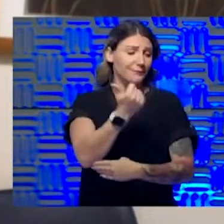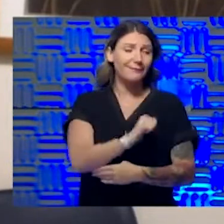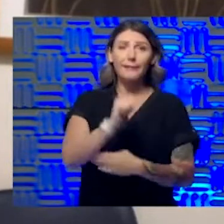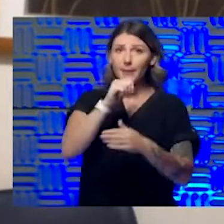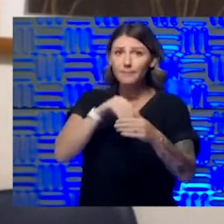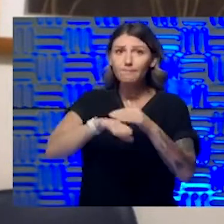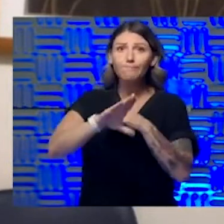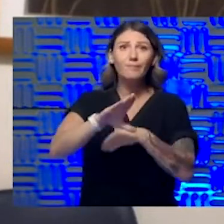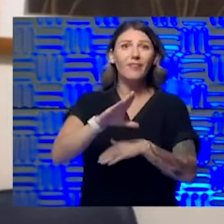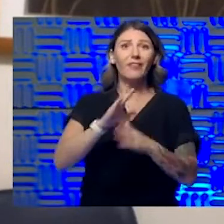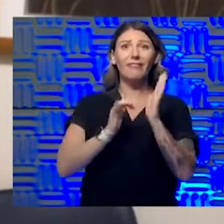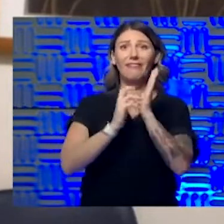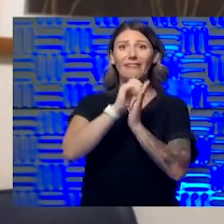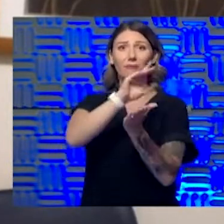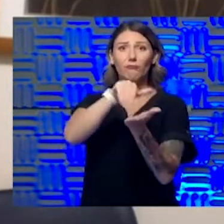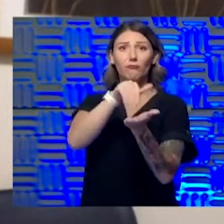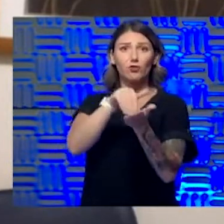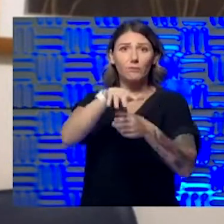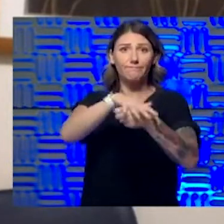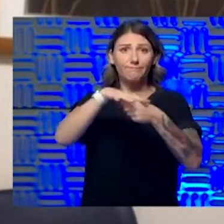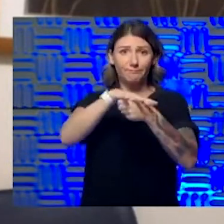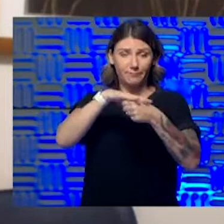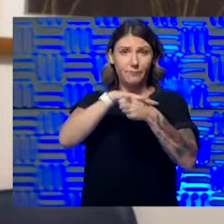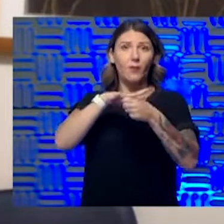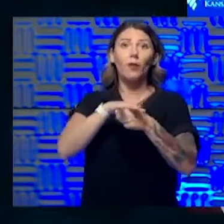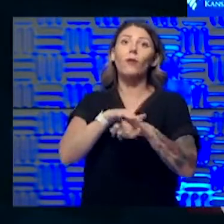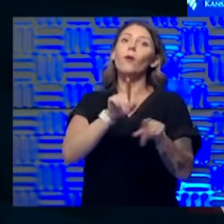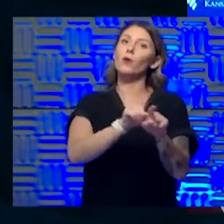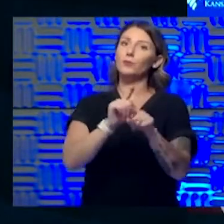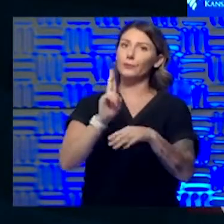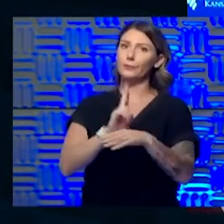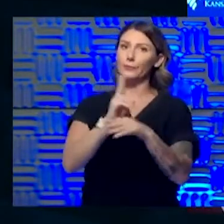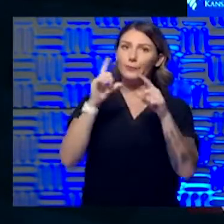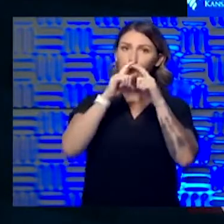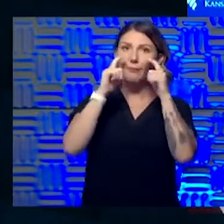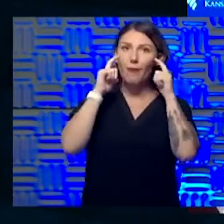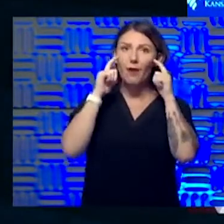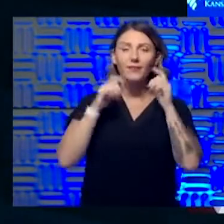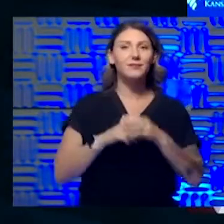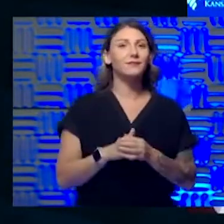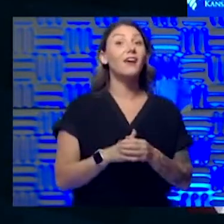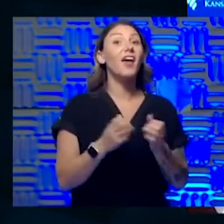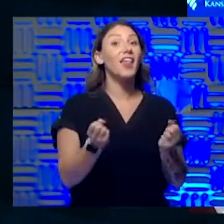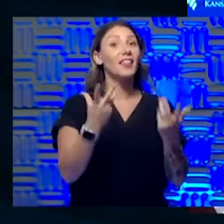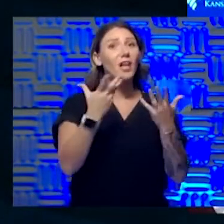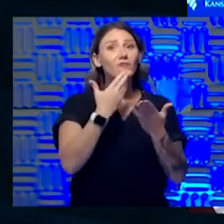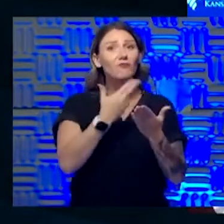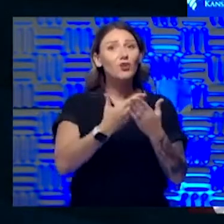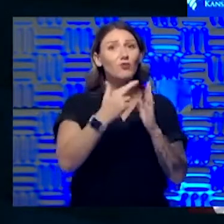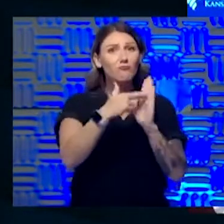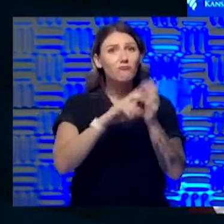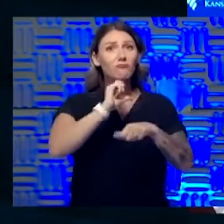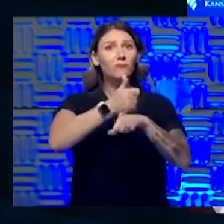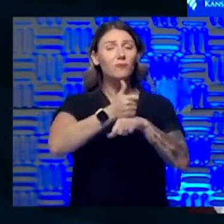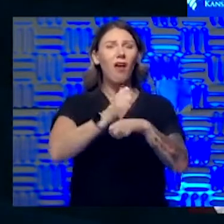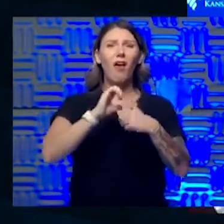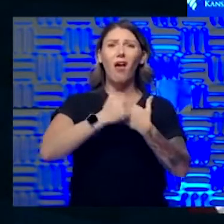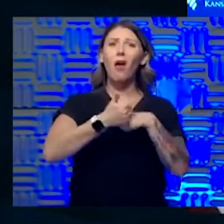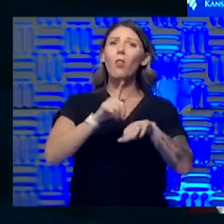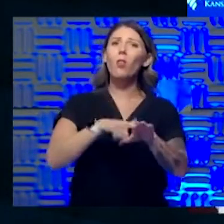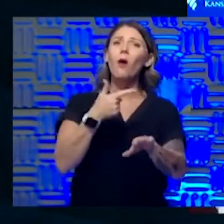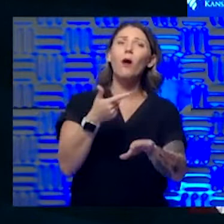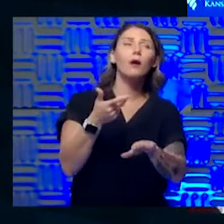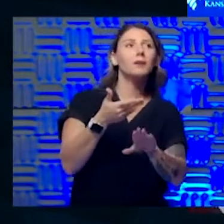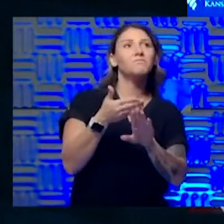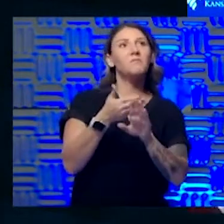center locations are also wearing masks. Yeah, it sounds like a lot of good measures. How long do you think before we can get back to,